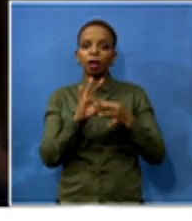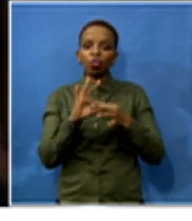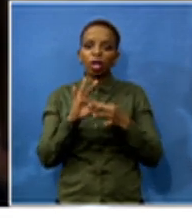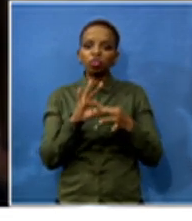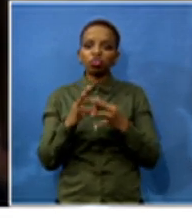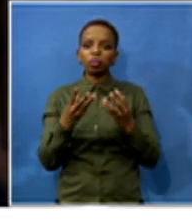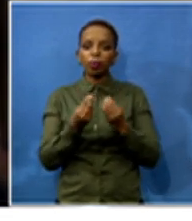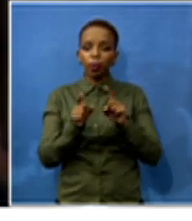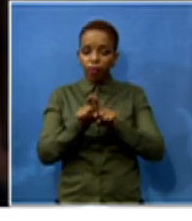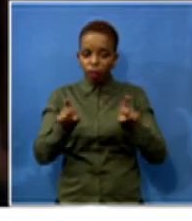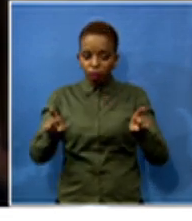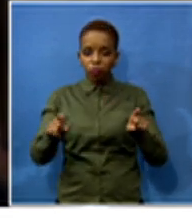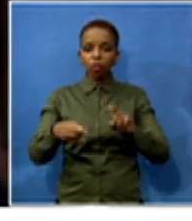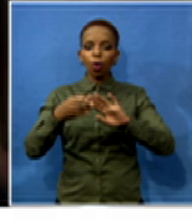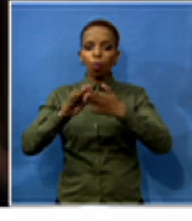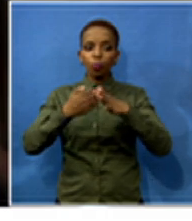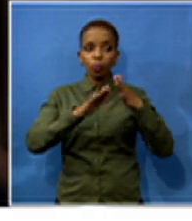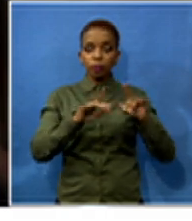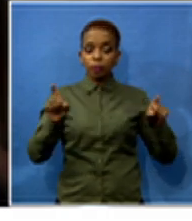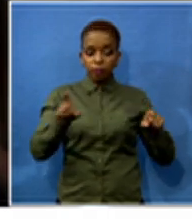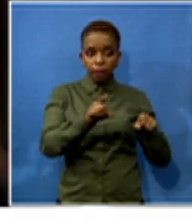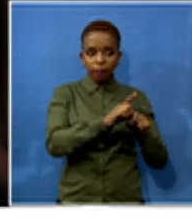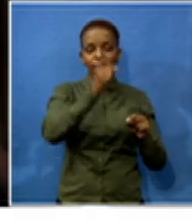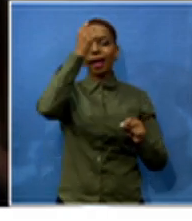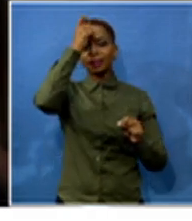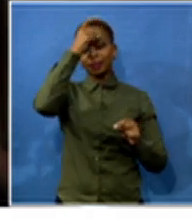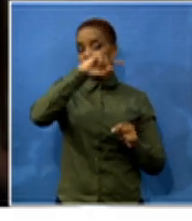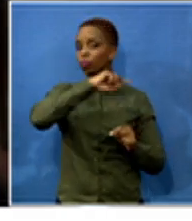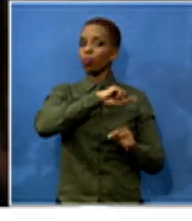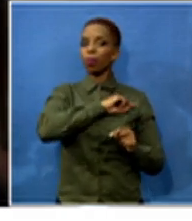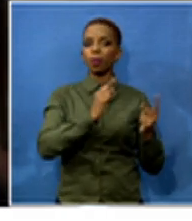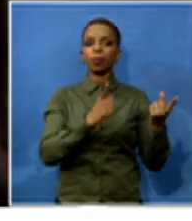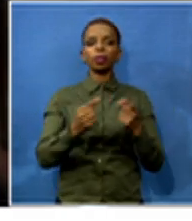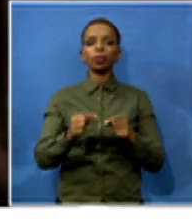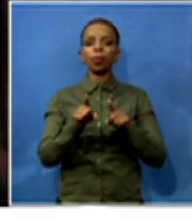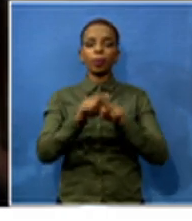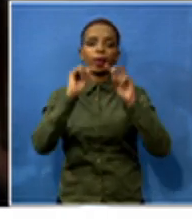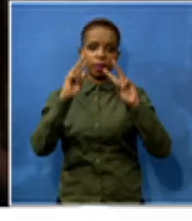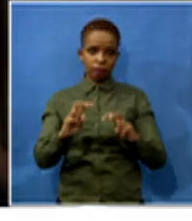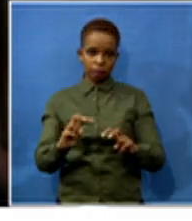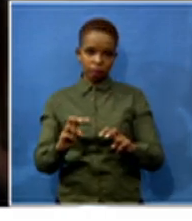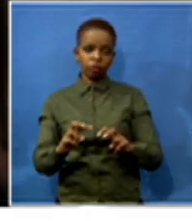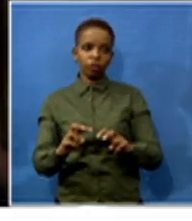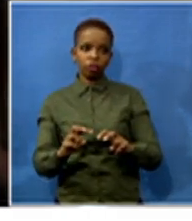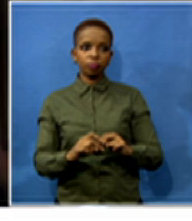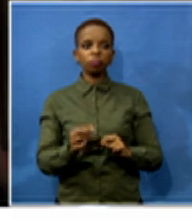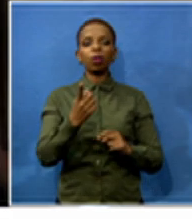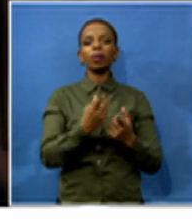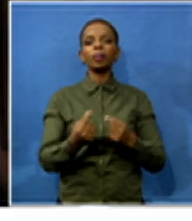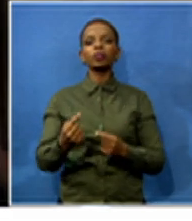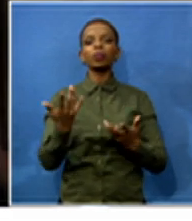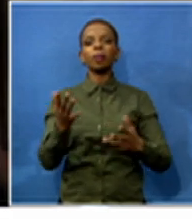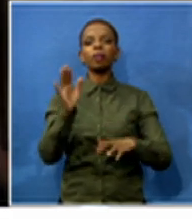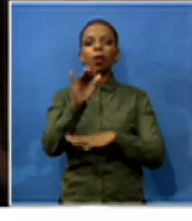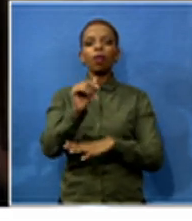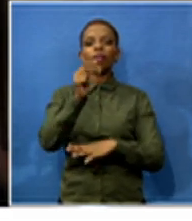understand why we are doing the research, and we have very high response rates and consent rates of more than